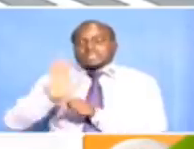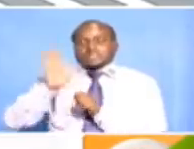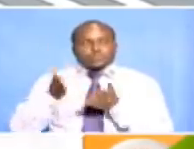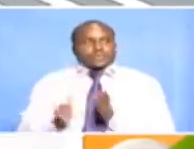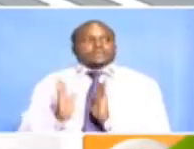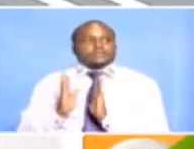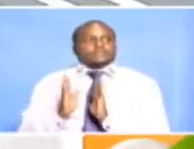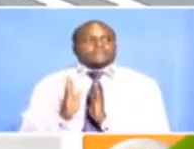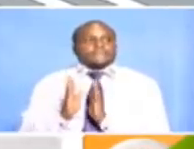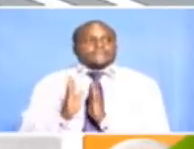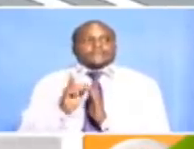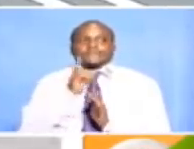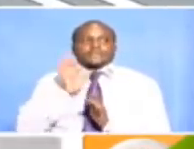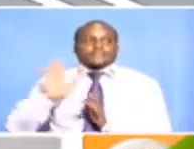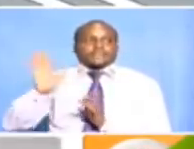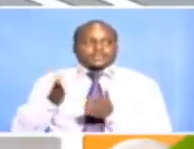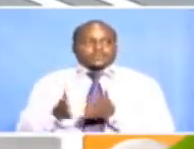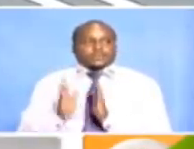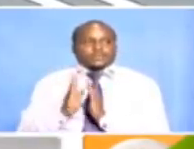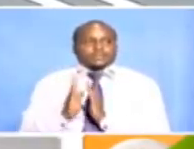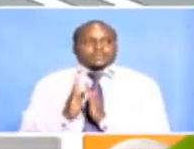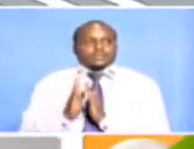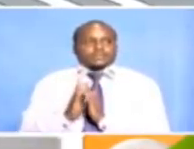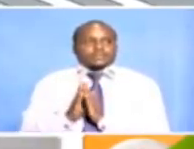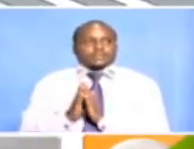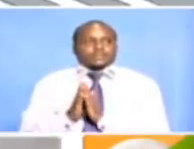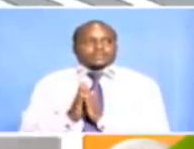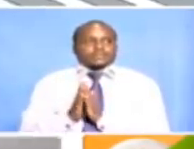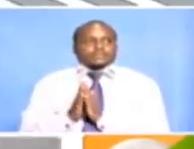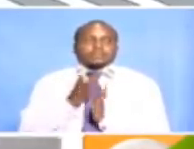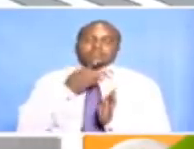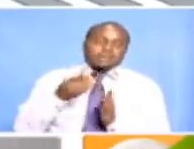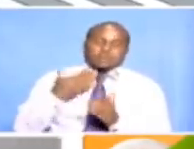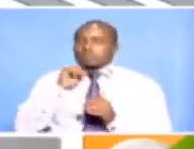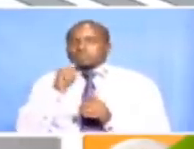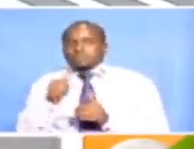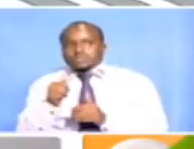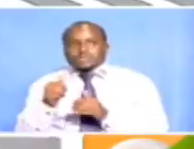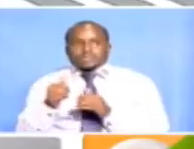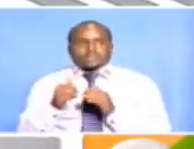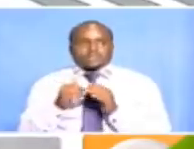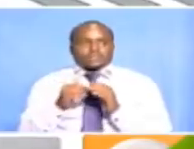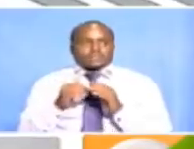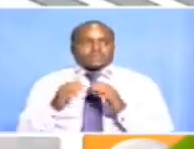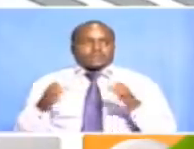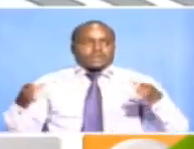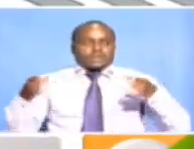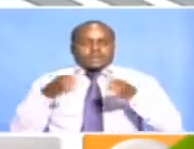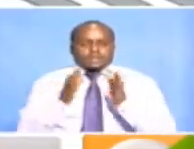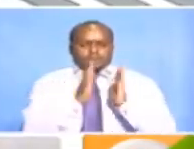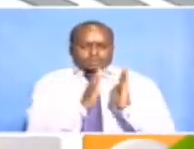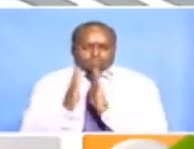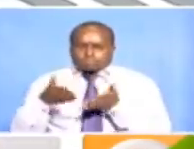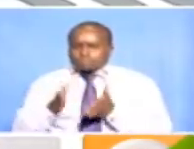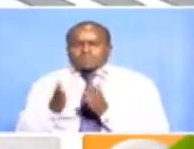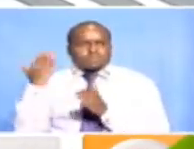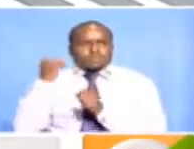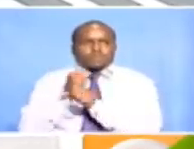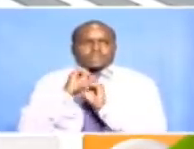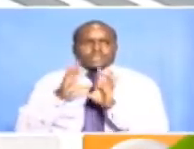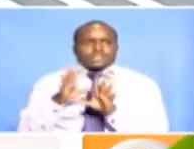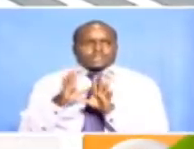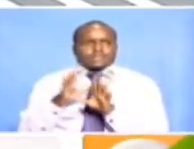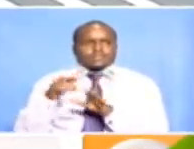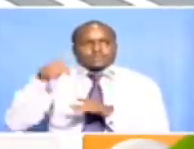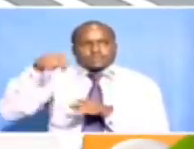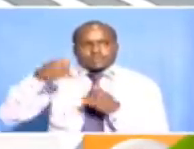He says it's his way, pende msi pende. And the corporate way, he says, didn't work before. So he says,